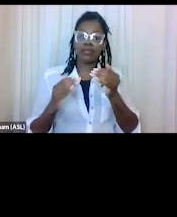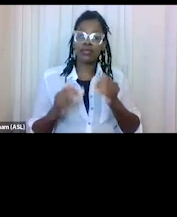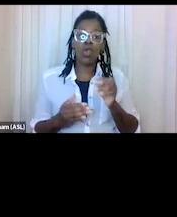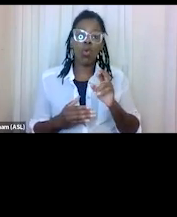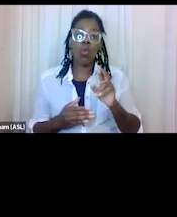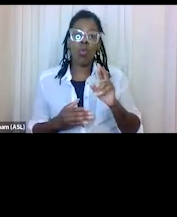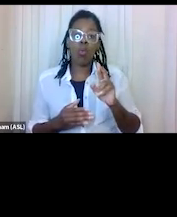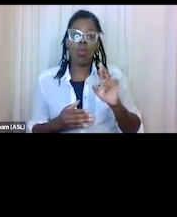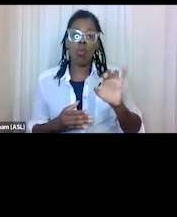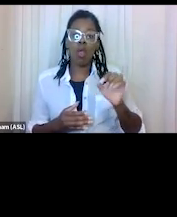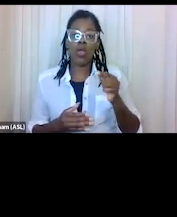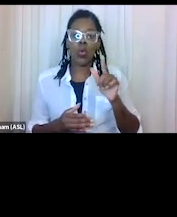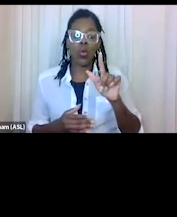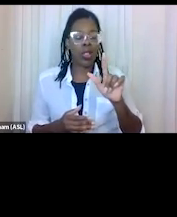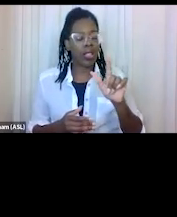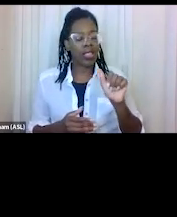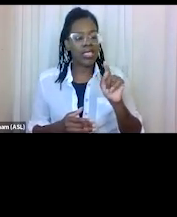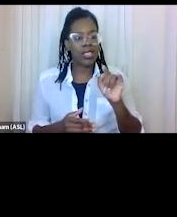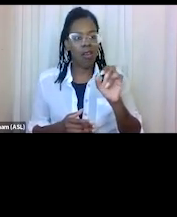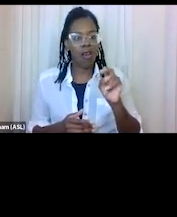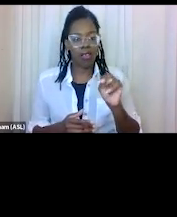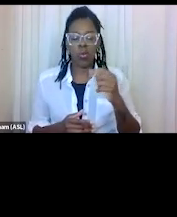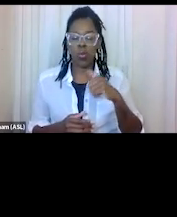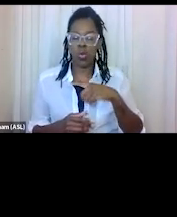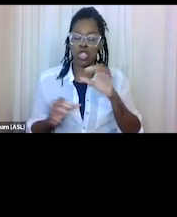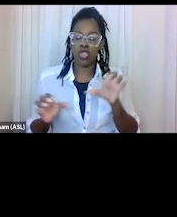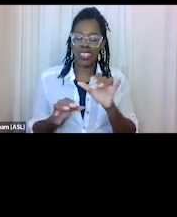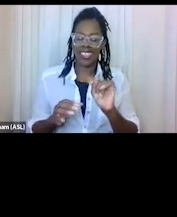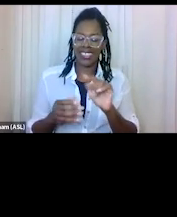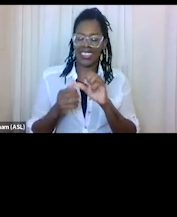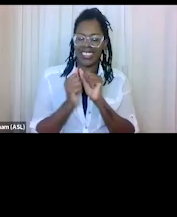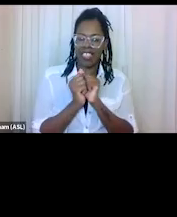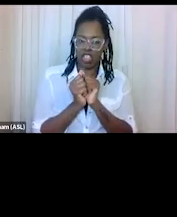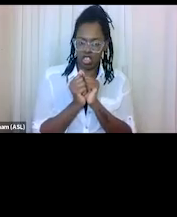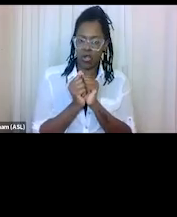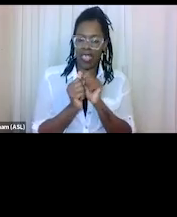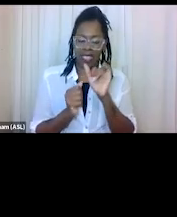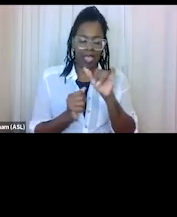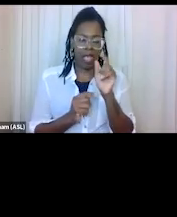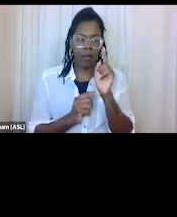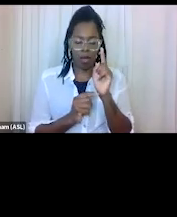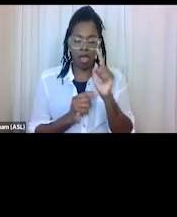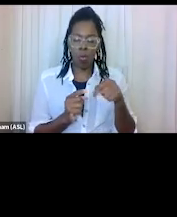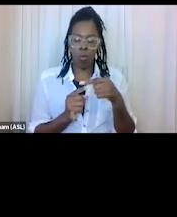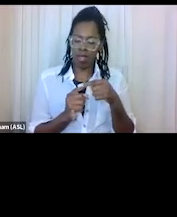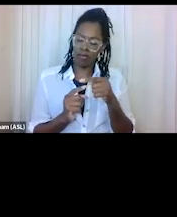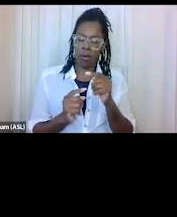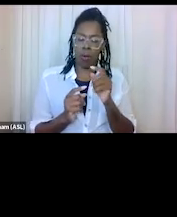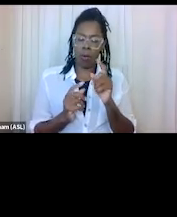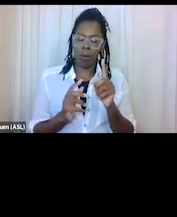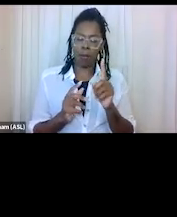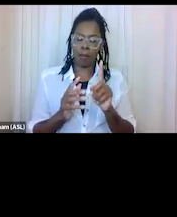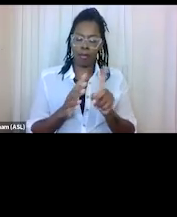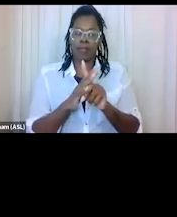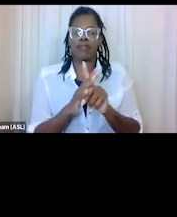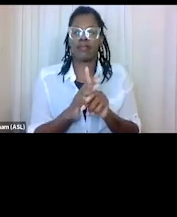We're supporting and showing how we regulate together and providing in the moment regulation when crisis occurs and building